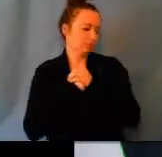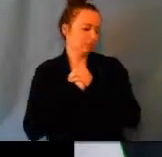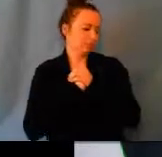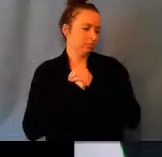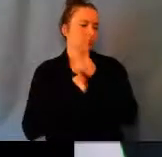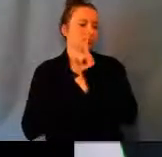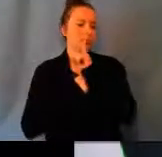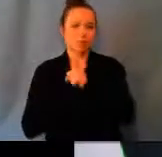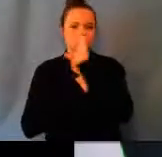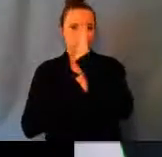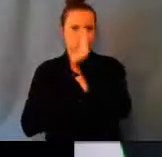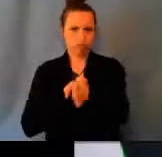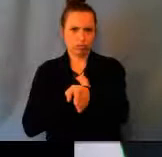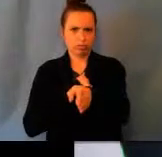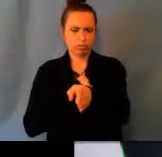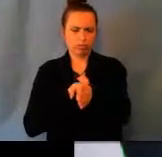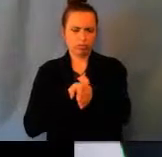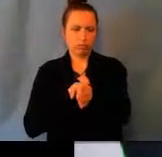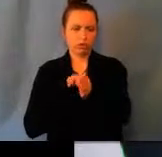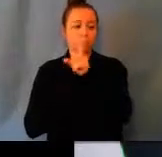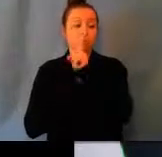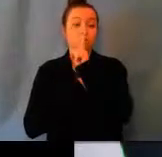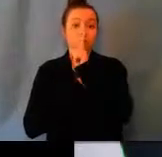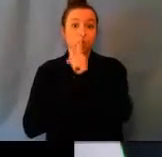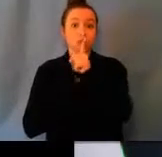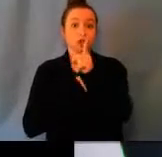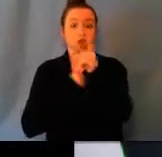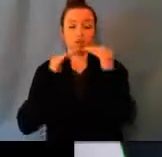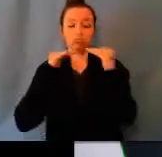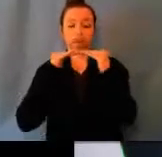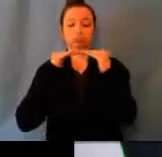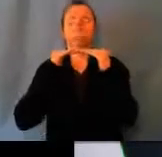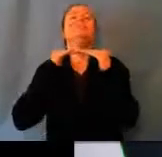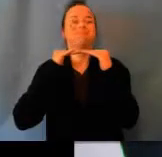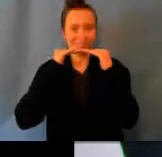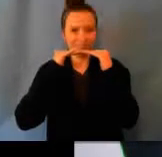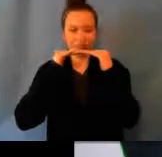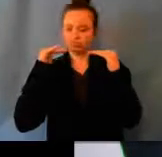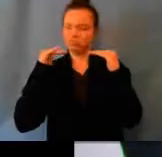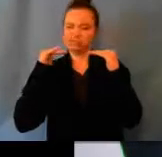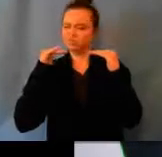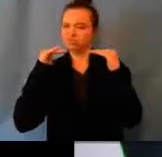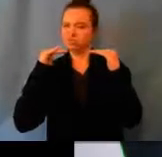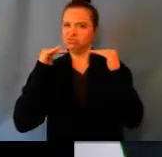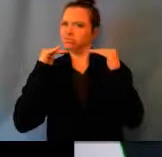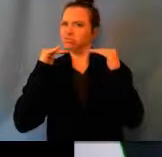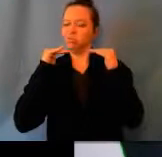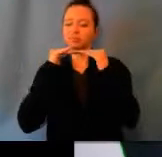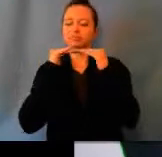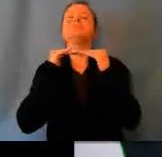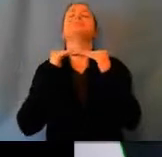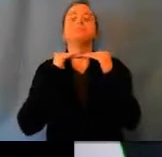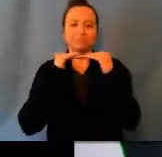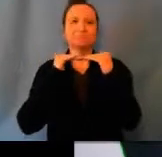So we have to make sure that they're straight. We want to make sure that there are no gaps, no spaces in between our paper